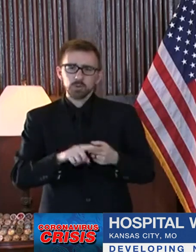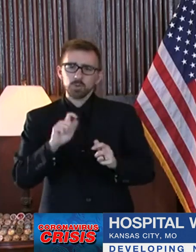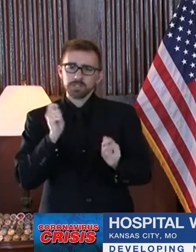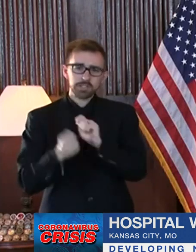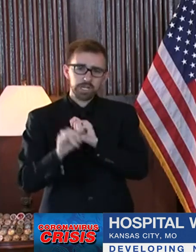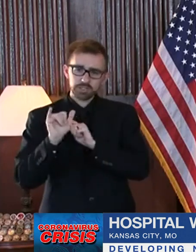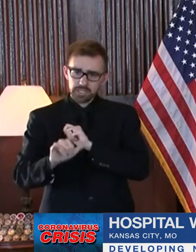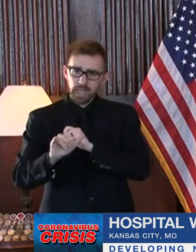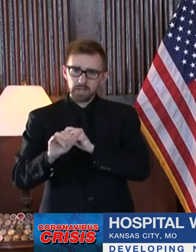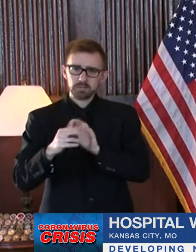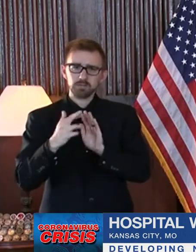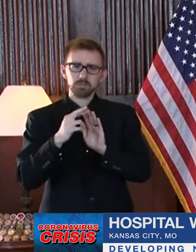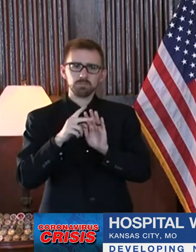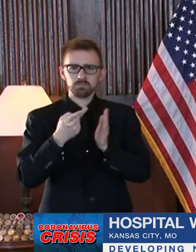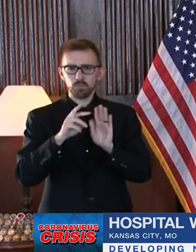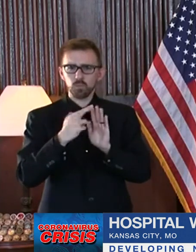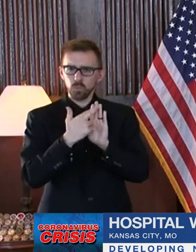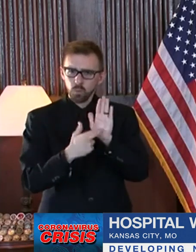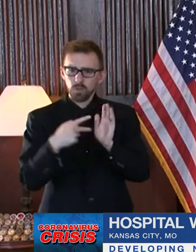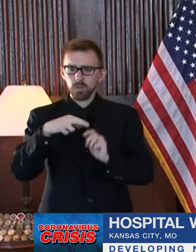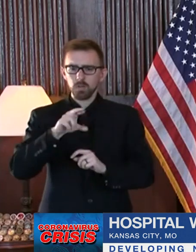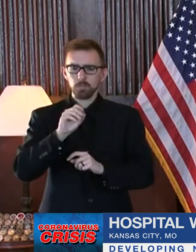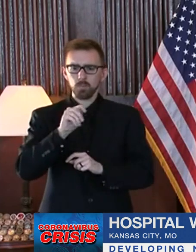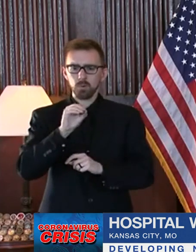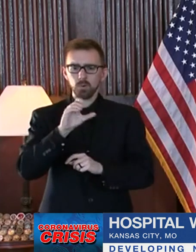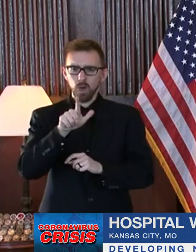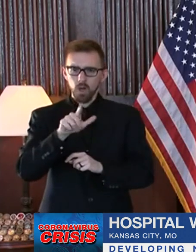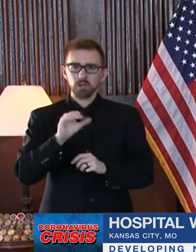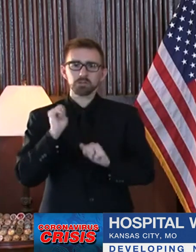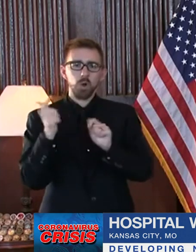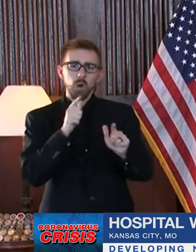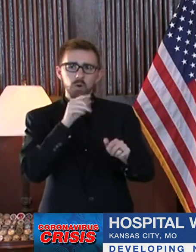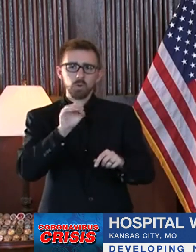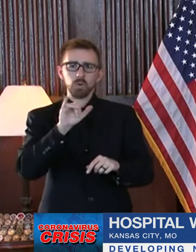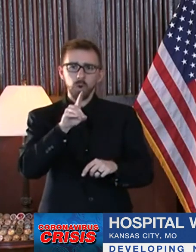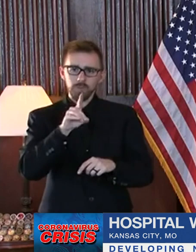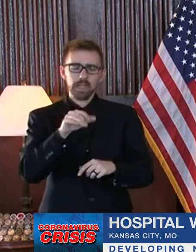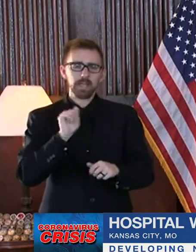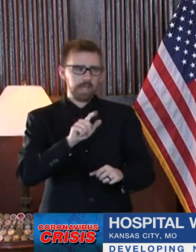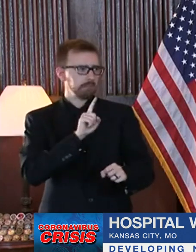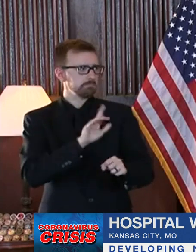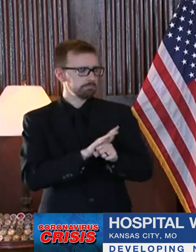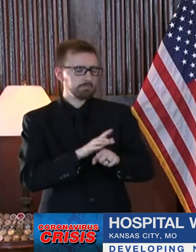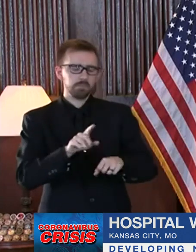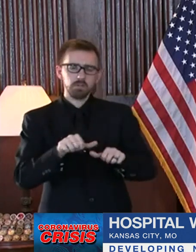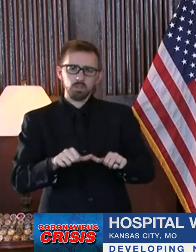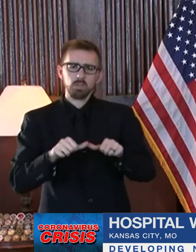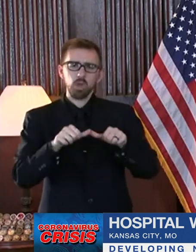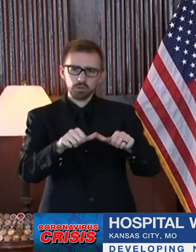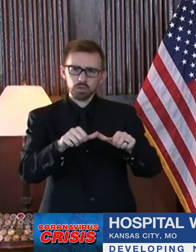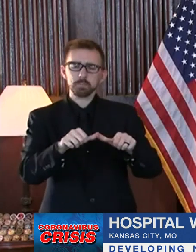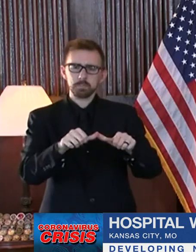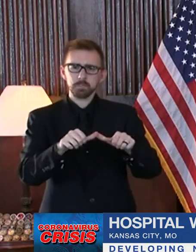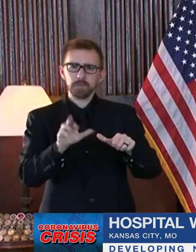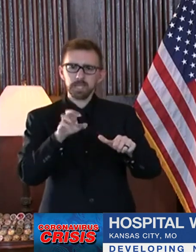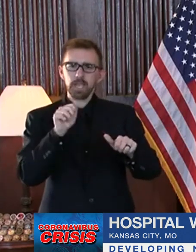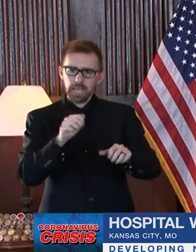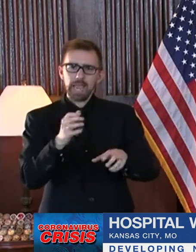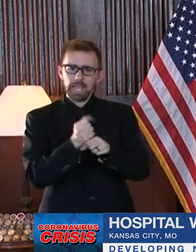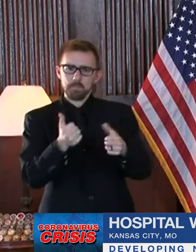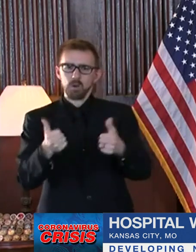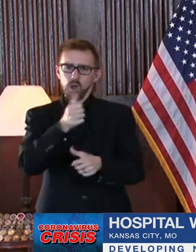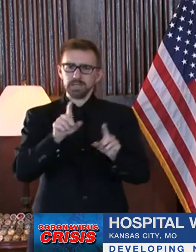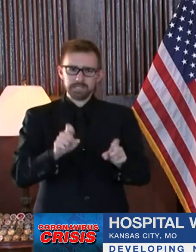email in questions. I asked about all the healthcare union's demands, but only got an answer about the COVID-19